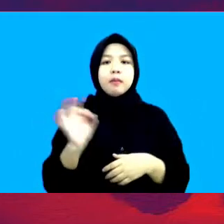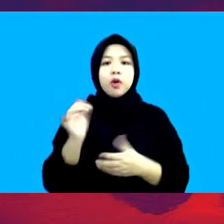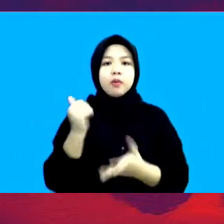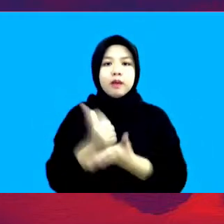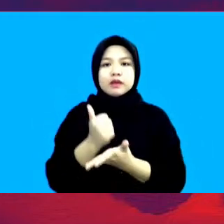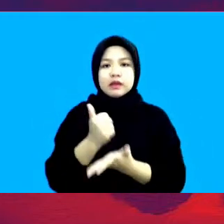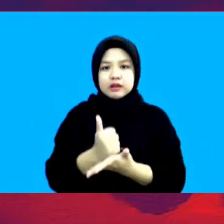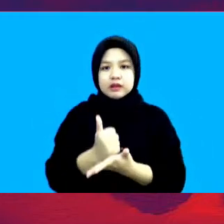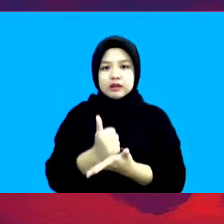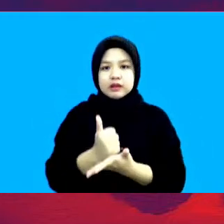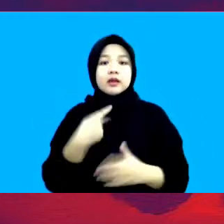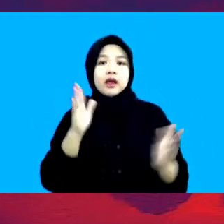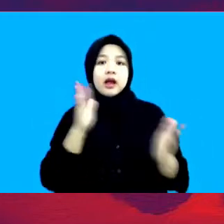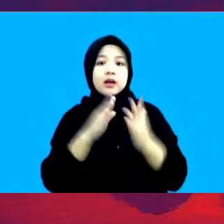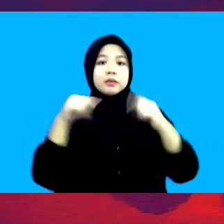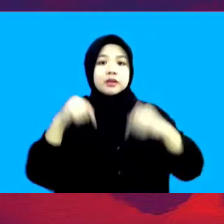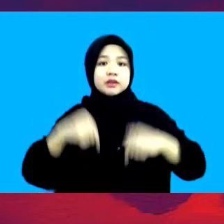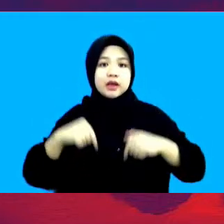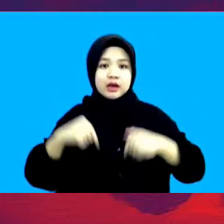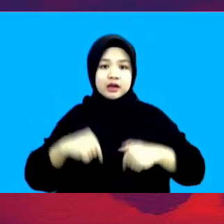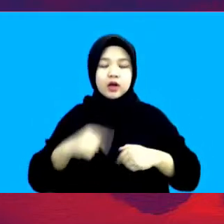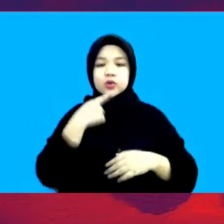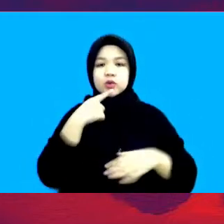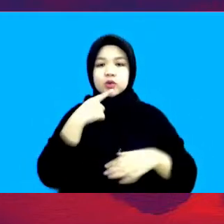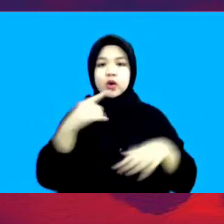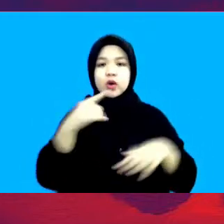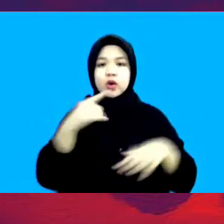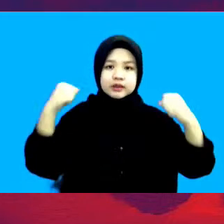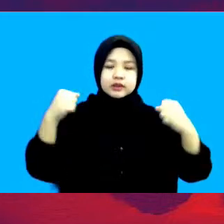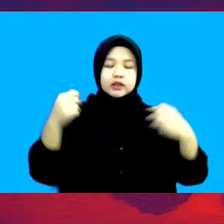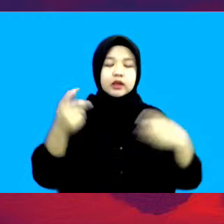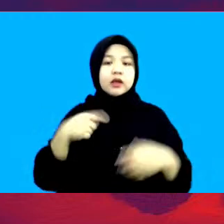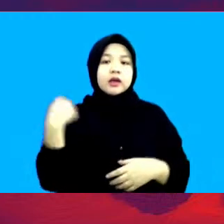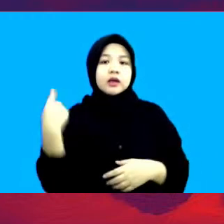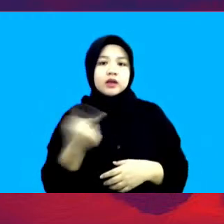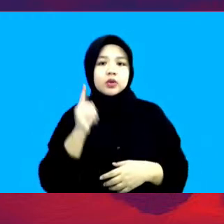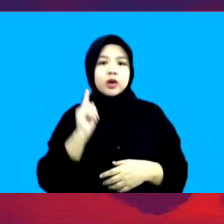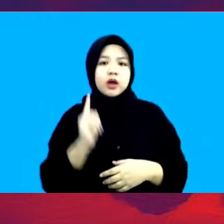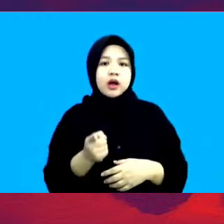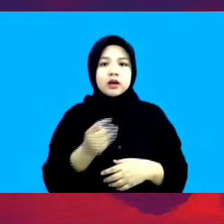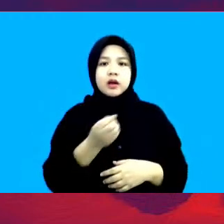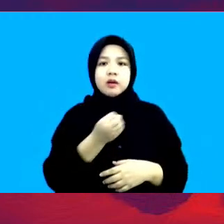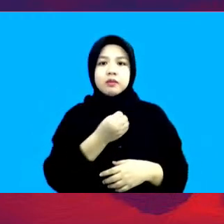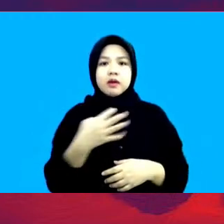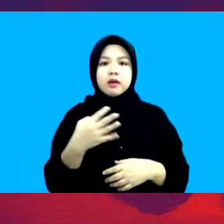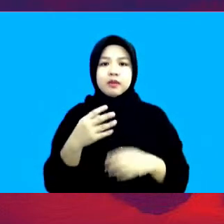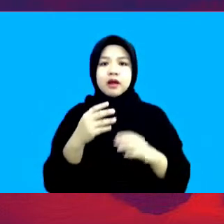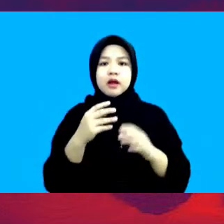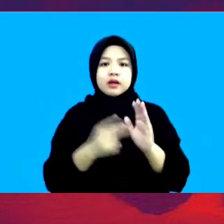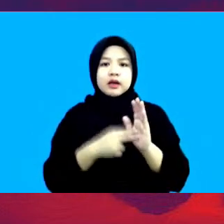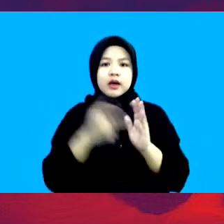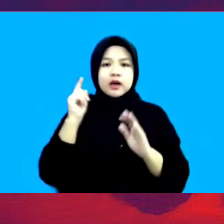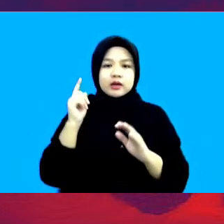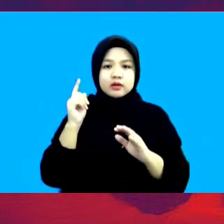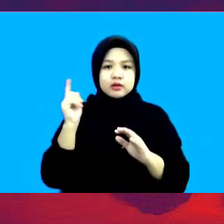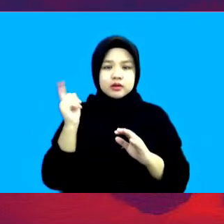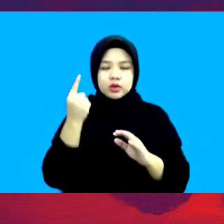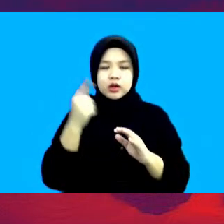now. In terms of the energy, we have the price of natural gas, coal, and crude